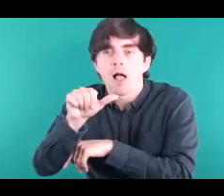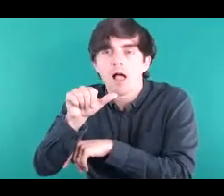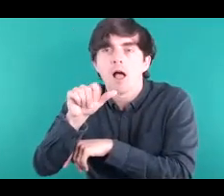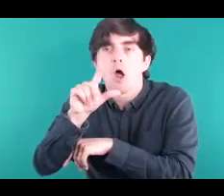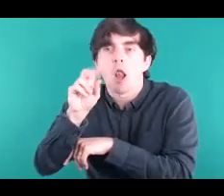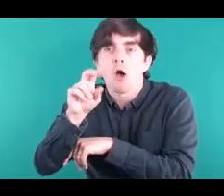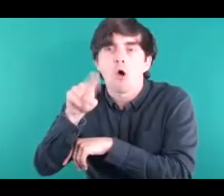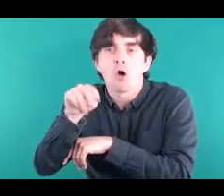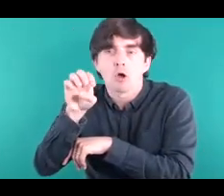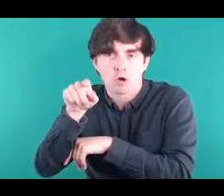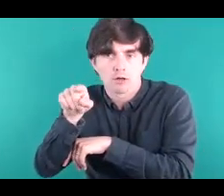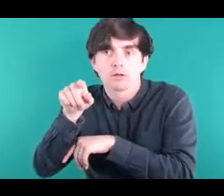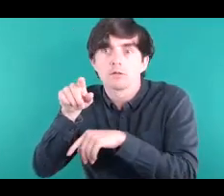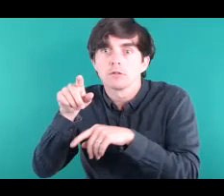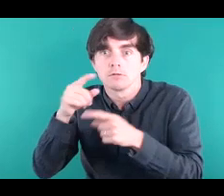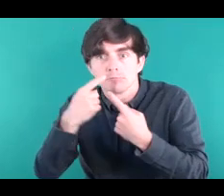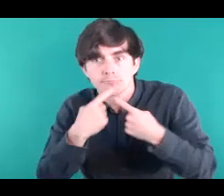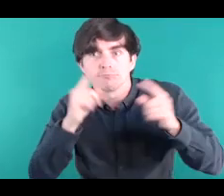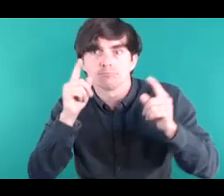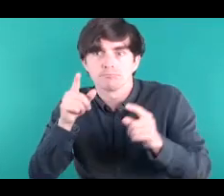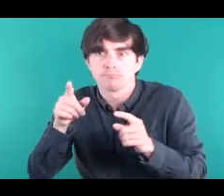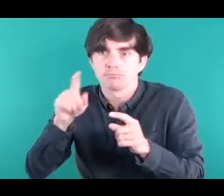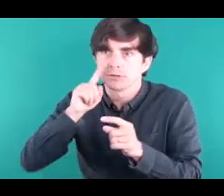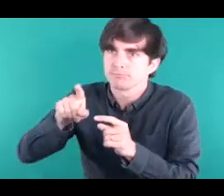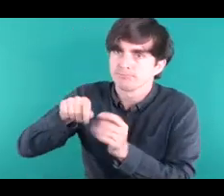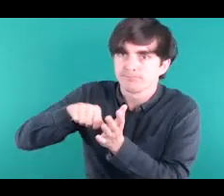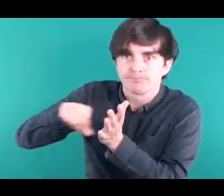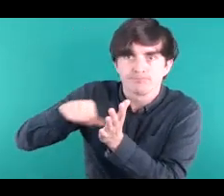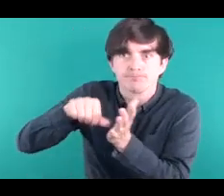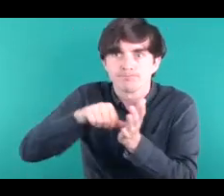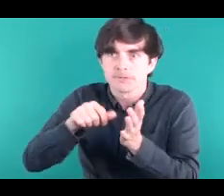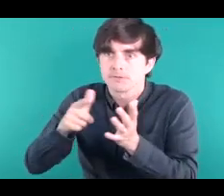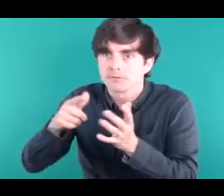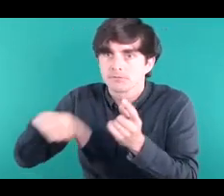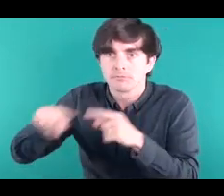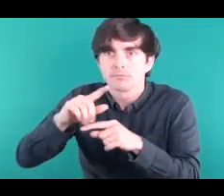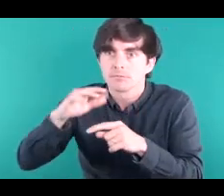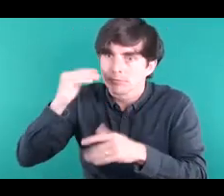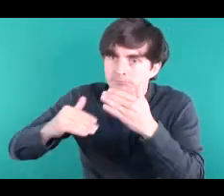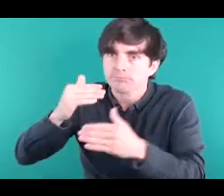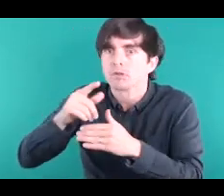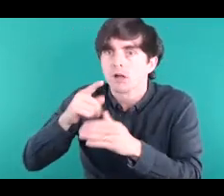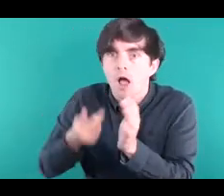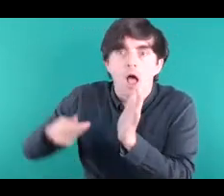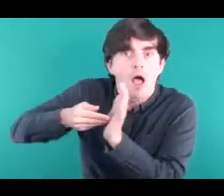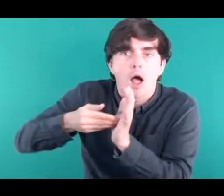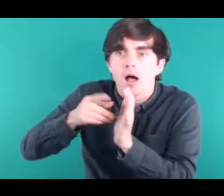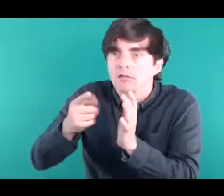that this kind of form, and it goes to India, who provide extra